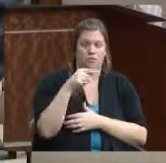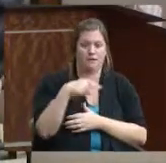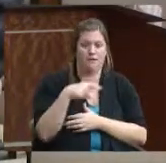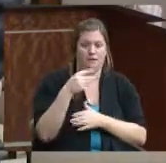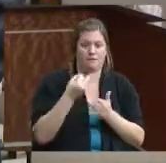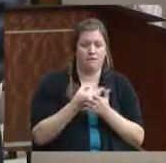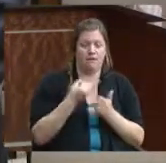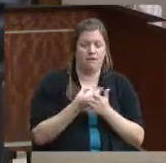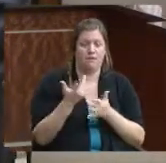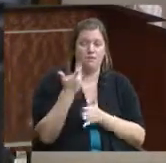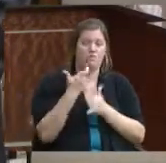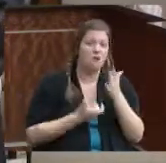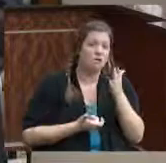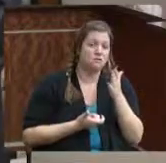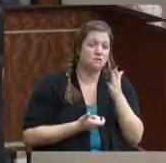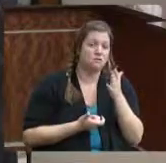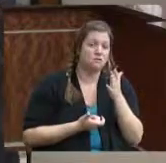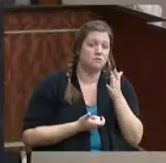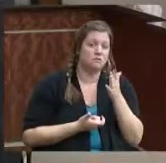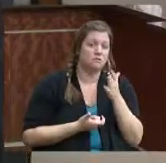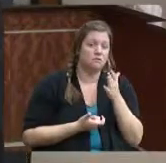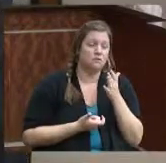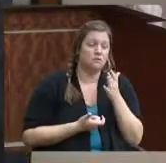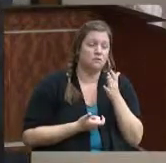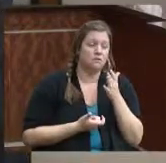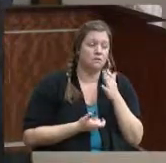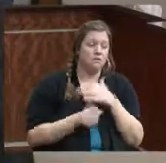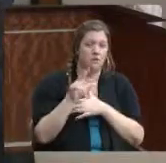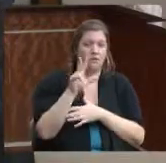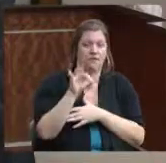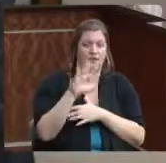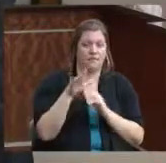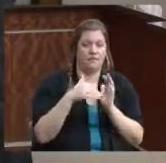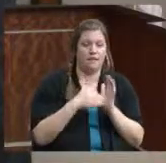The cost of this vehicle is